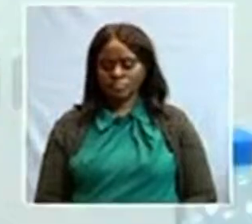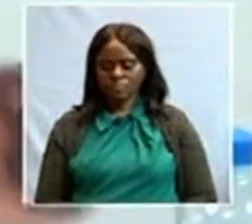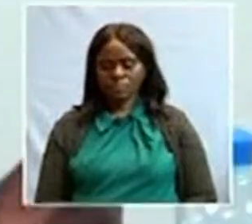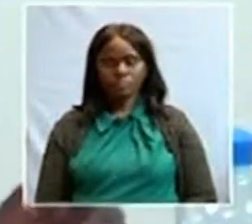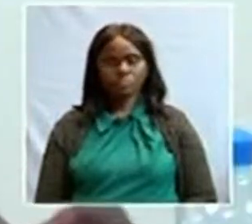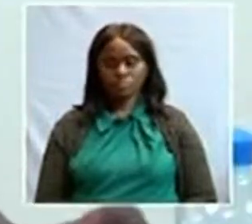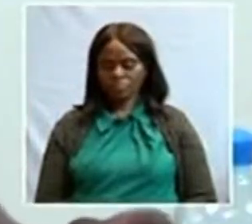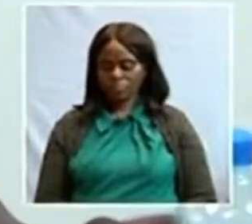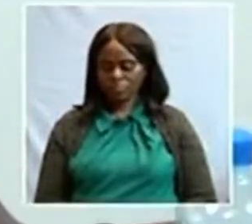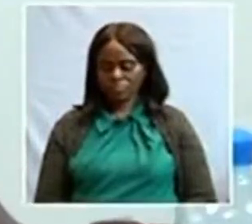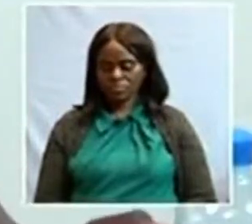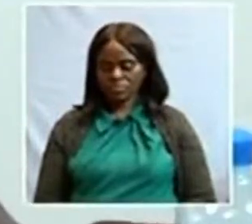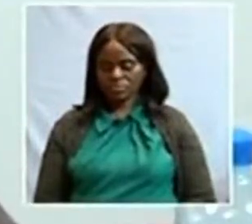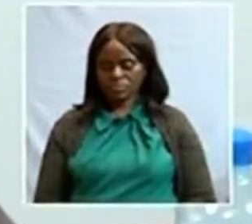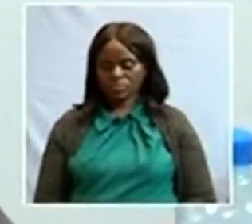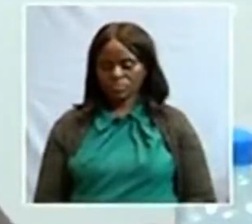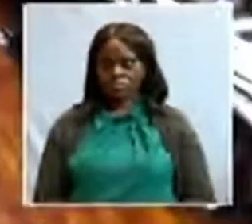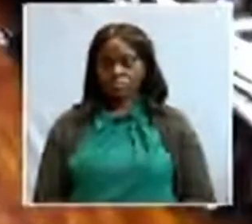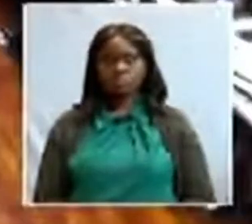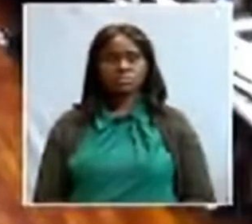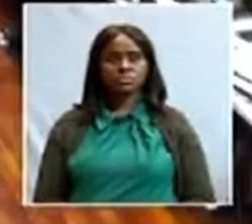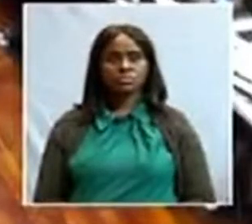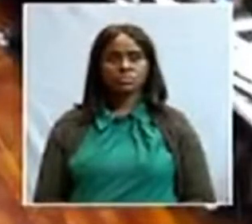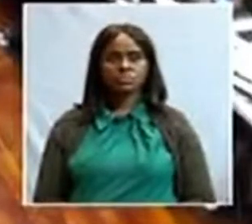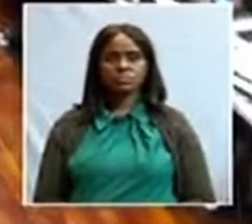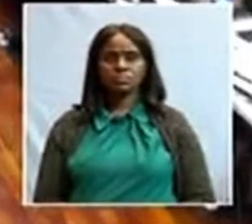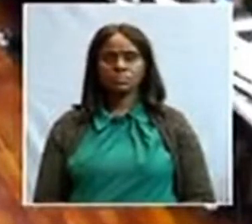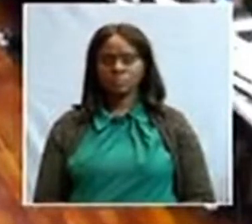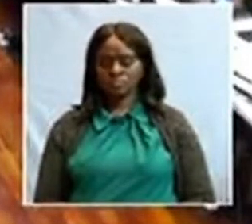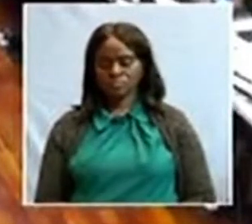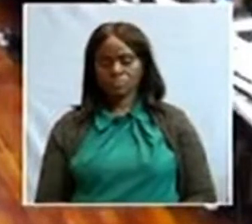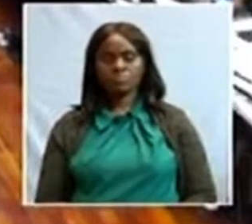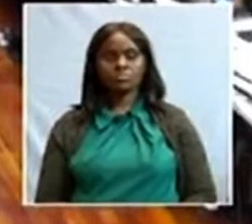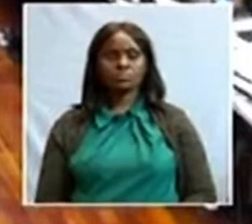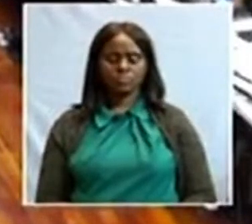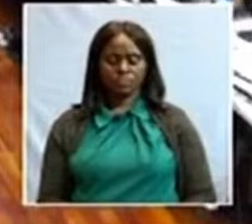Yes, Honorable Kalobo. Thank you, Chair.